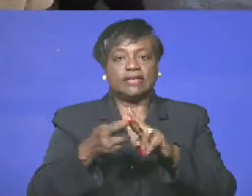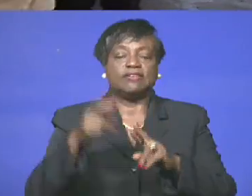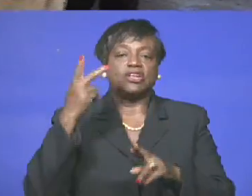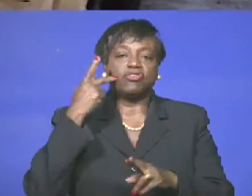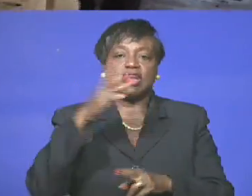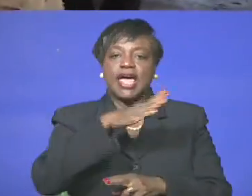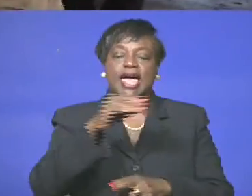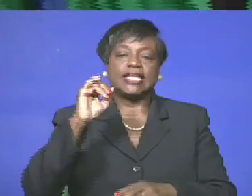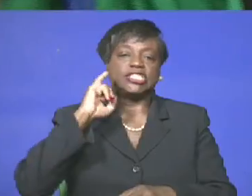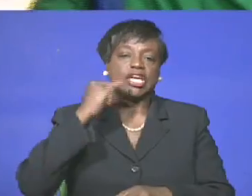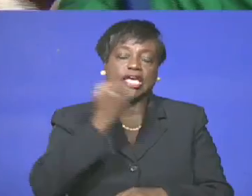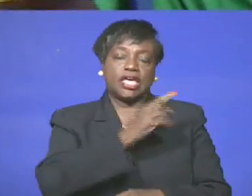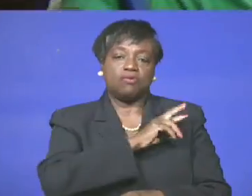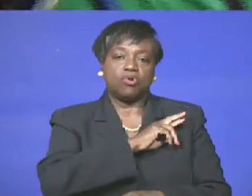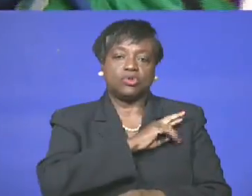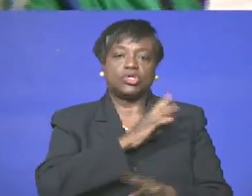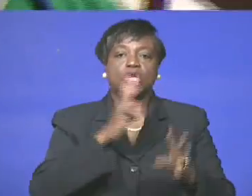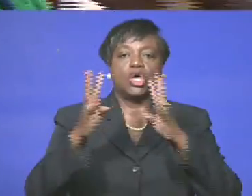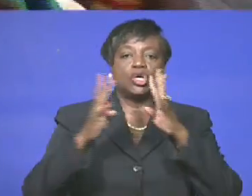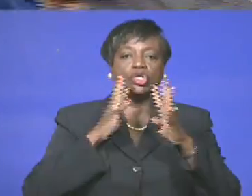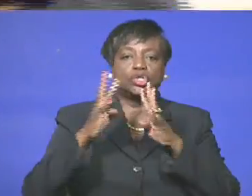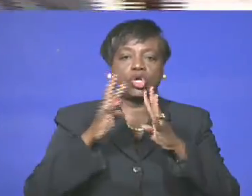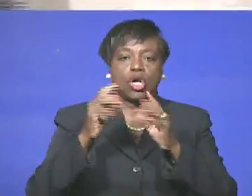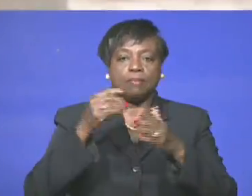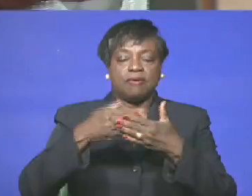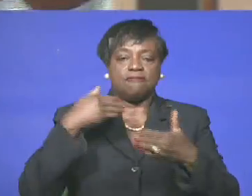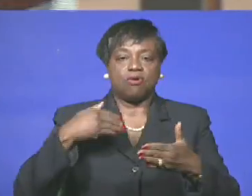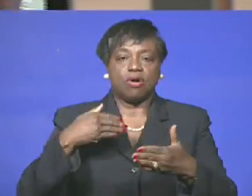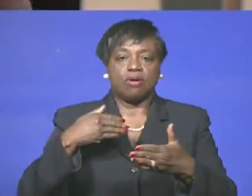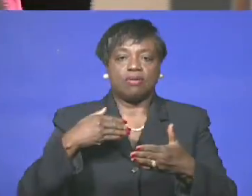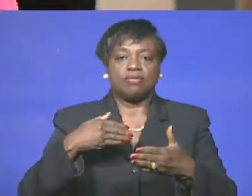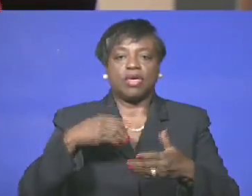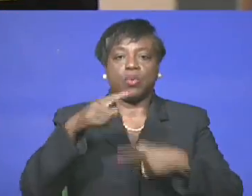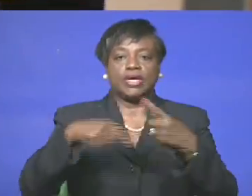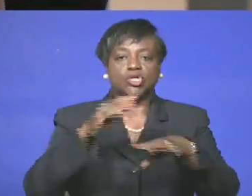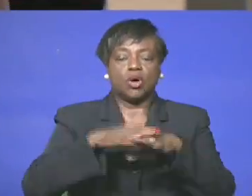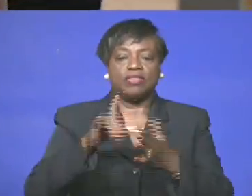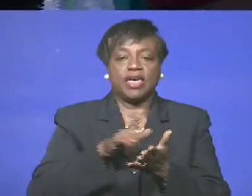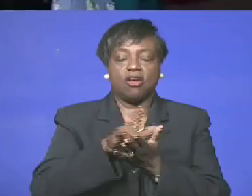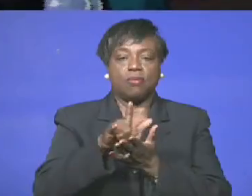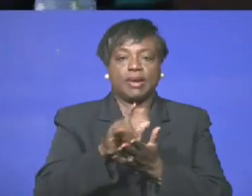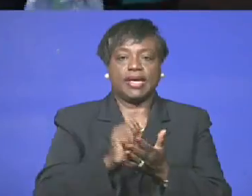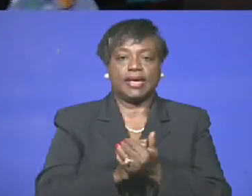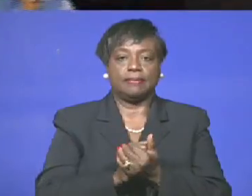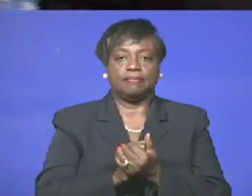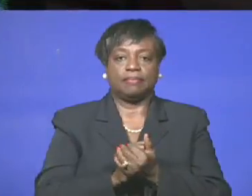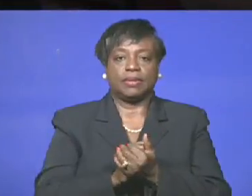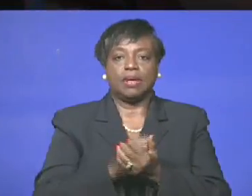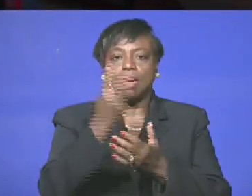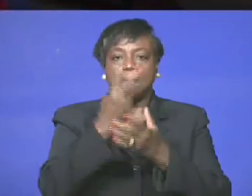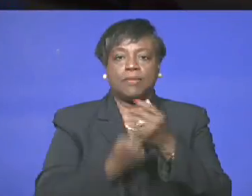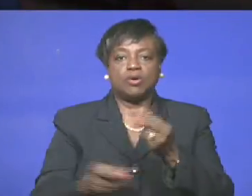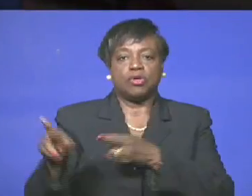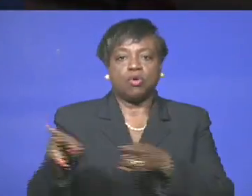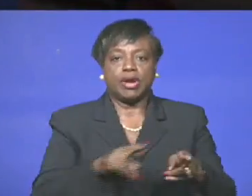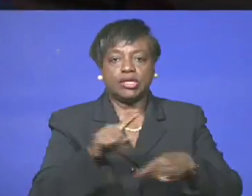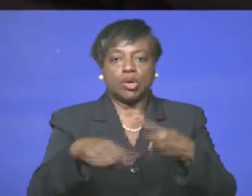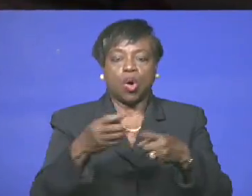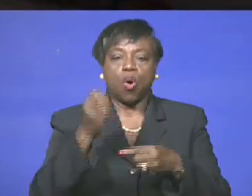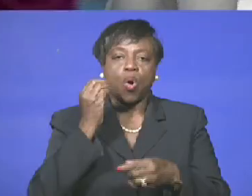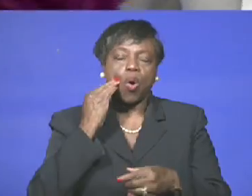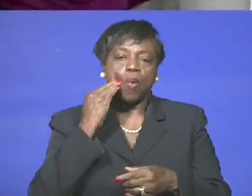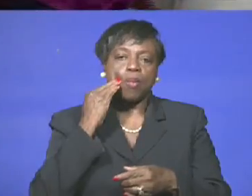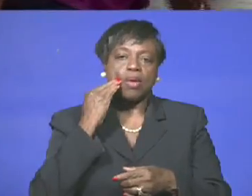and Jackie Rose, spoke with us before boarding the Flamingo Air Charter shortly before 11 a.m. While both were ready to go home,